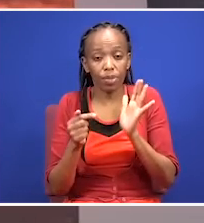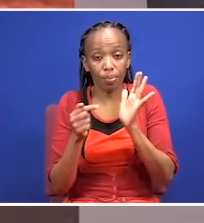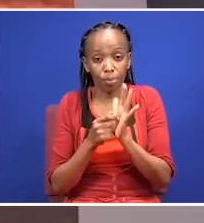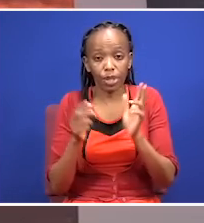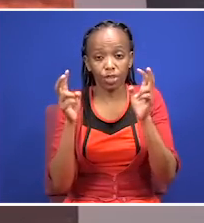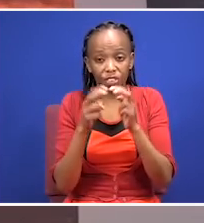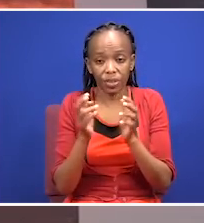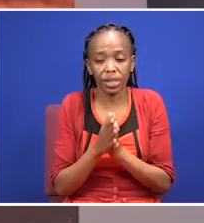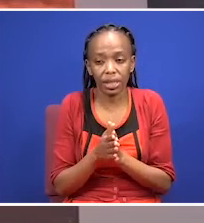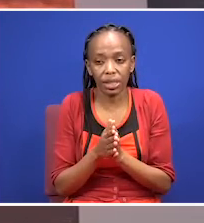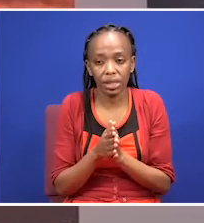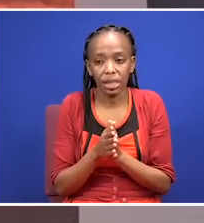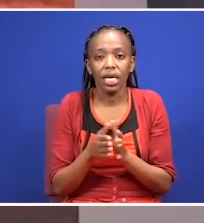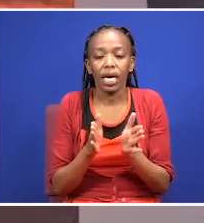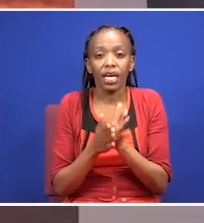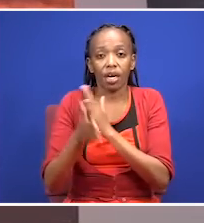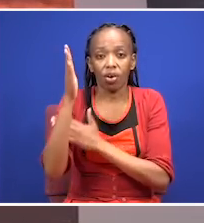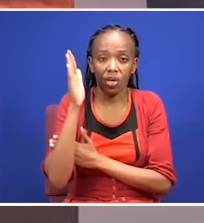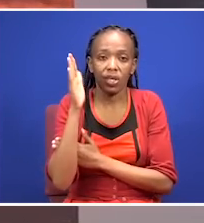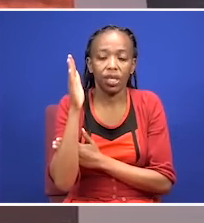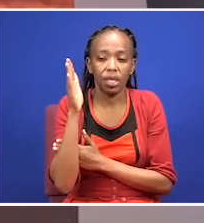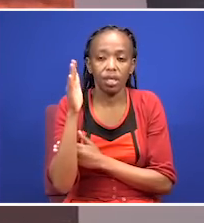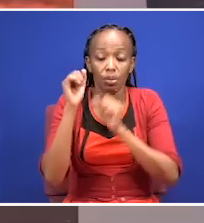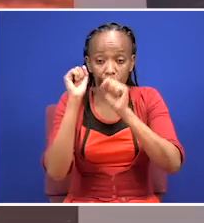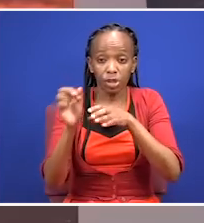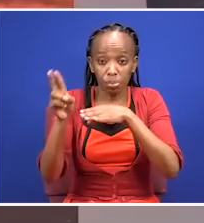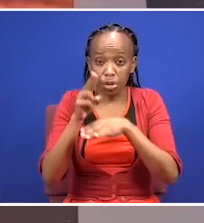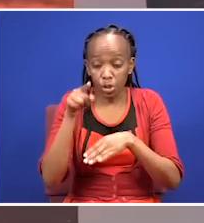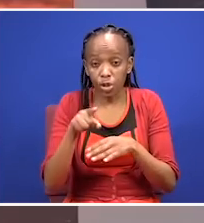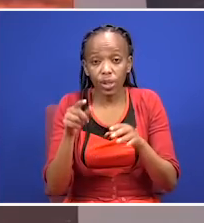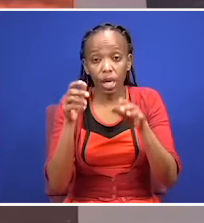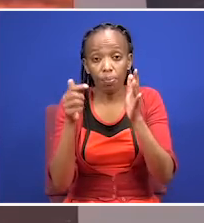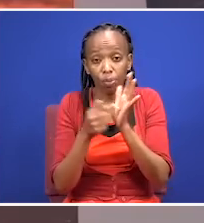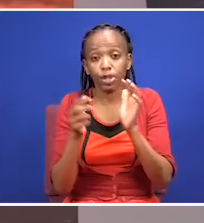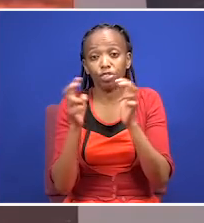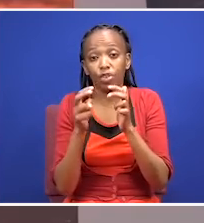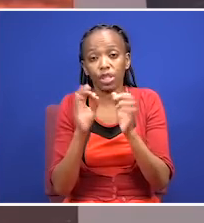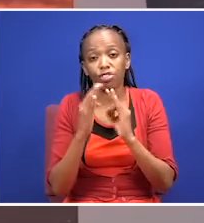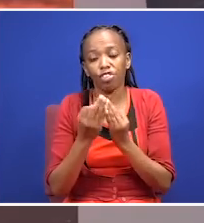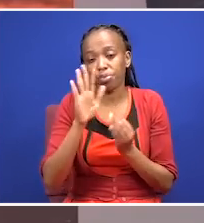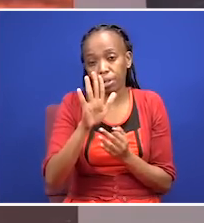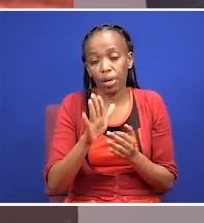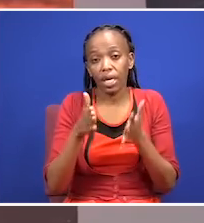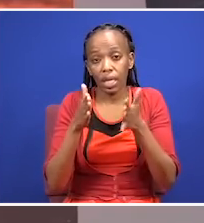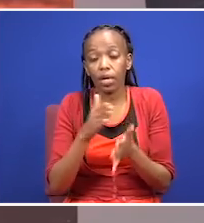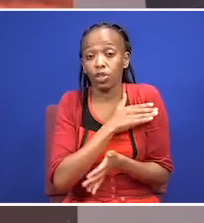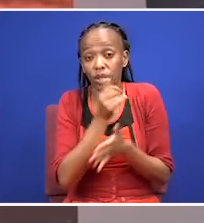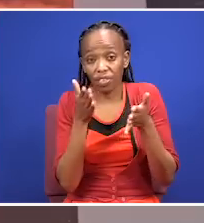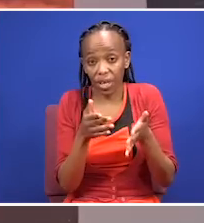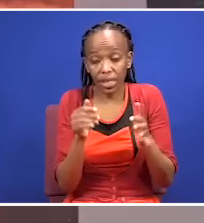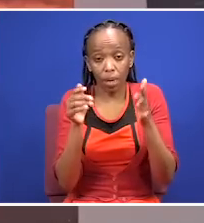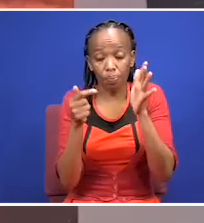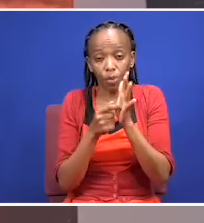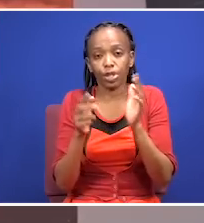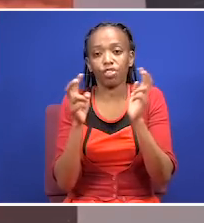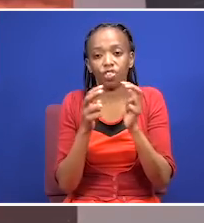contact and god can use you as a point of contact for your family so joseph here is a point of